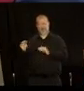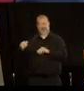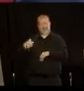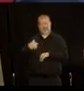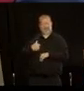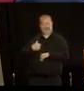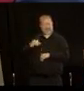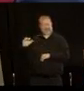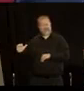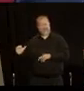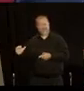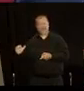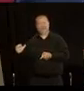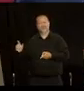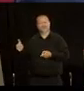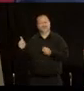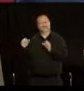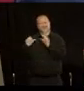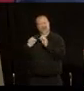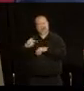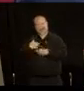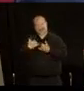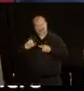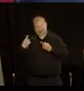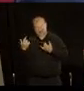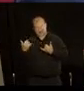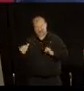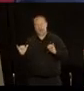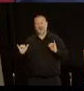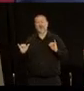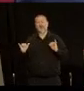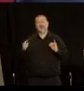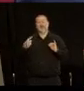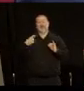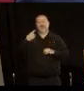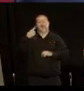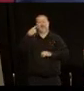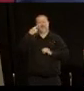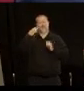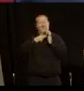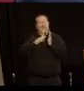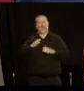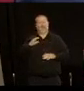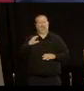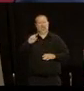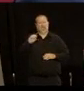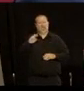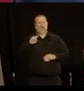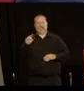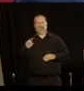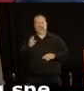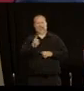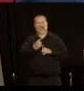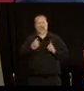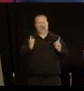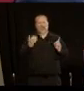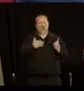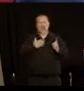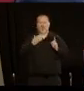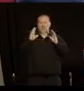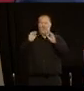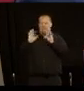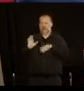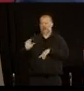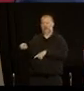me, and she continues to teach me. So I think Representative Tant was right, and that our greatest